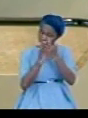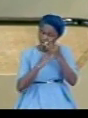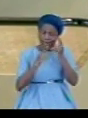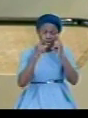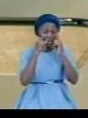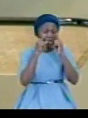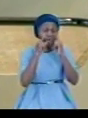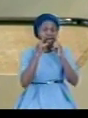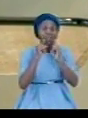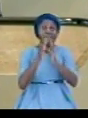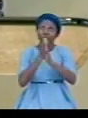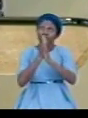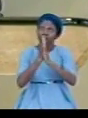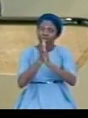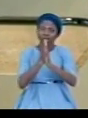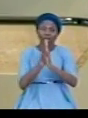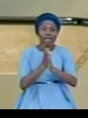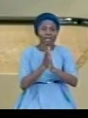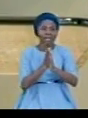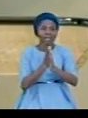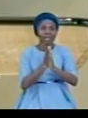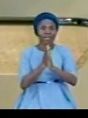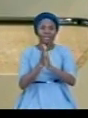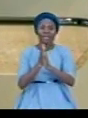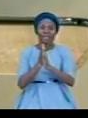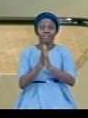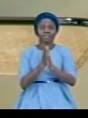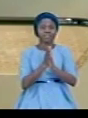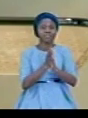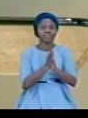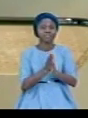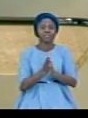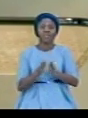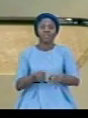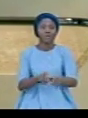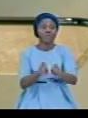hear my humble cry.